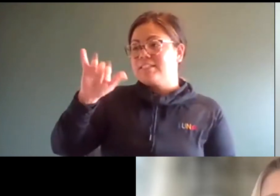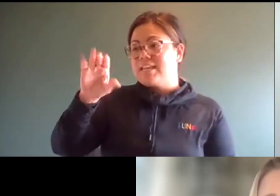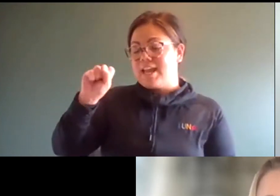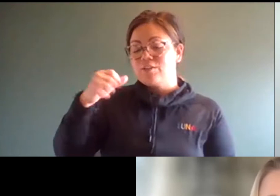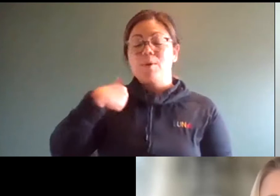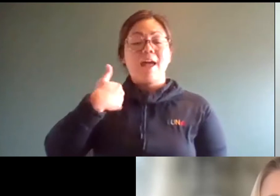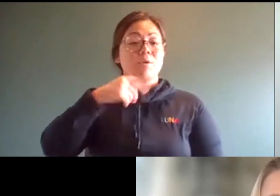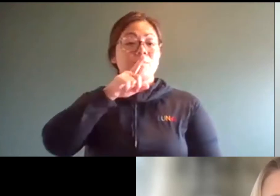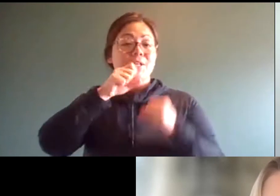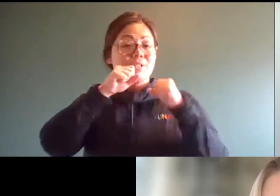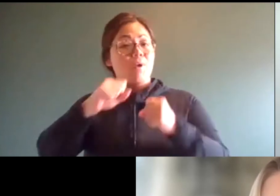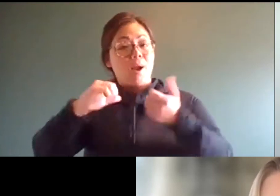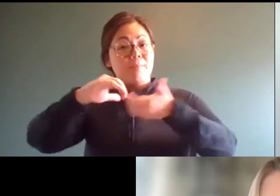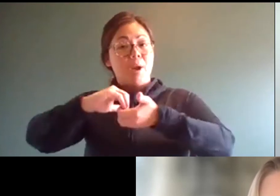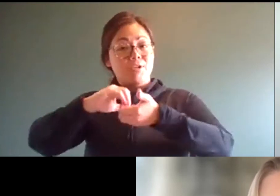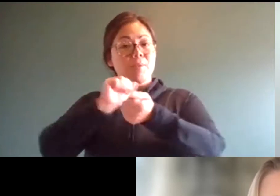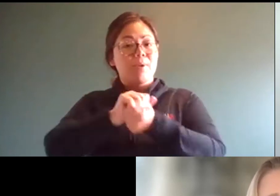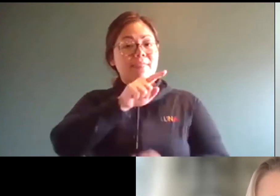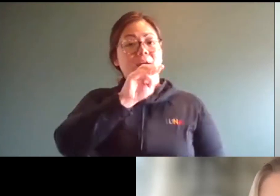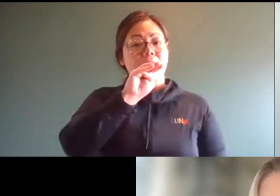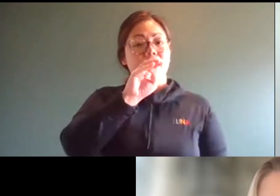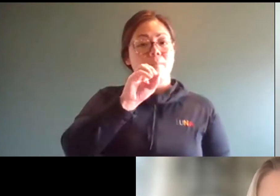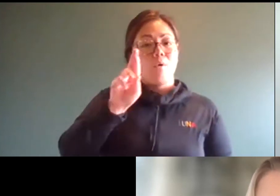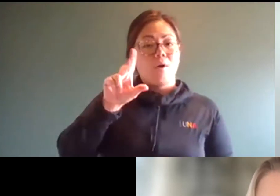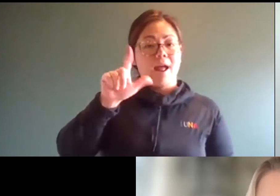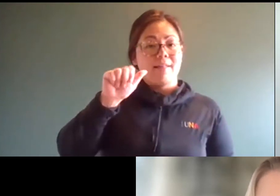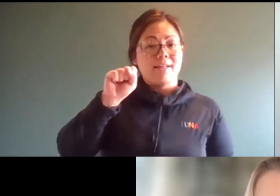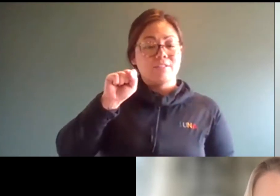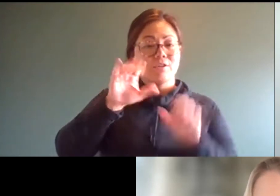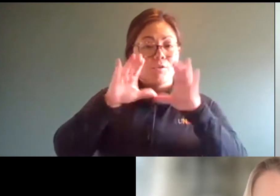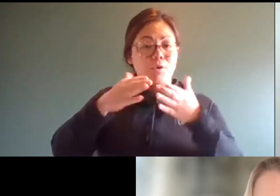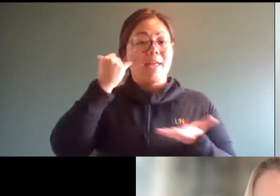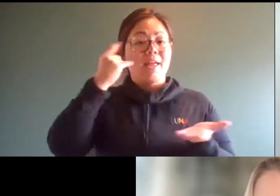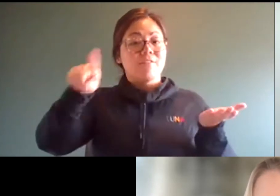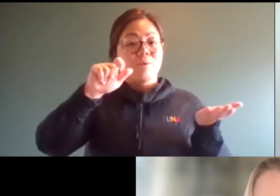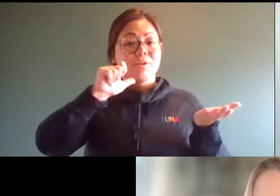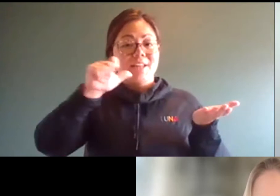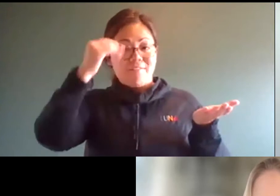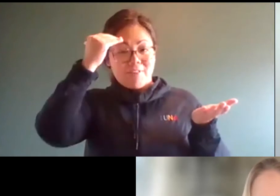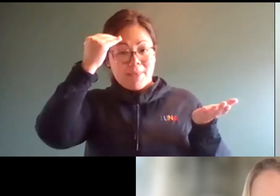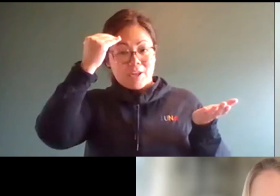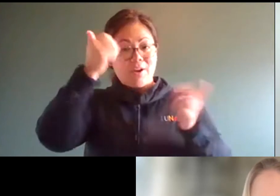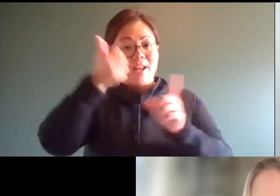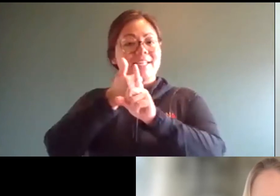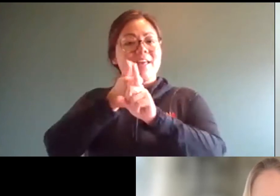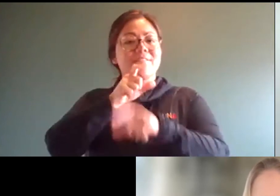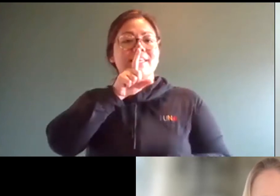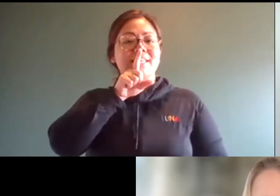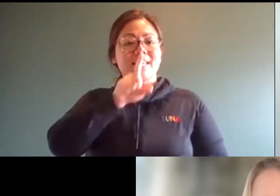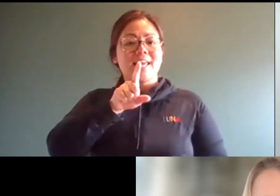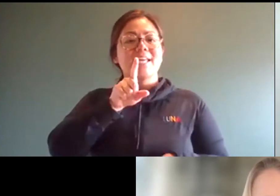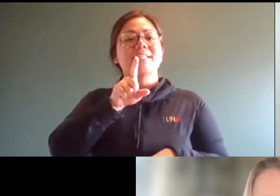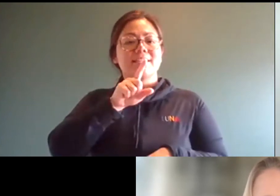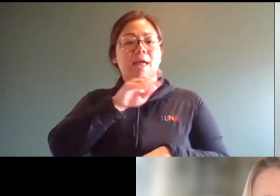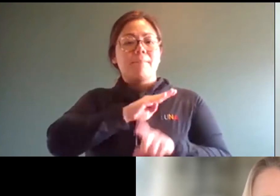strong partnership with the Morales Group, who, if you're not familiar, is a mission-driven staffing agency